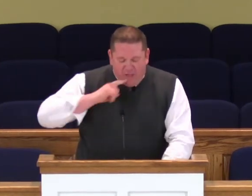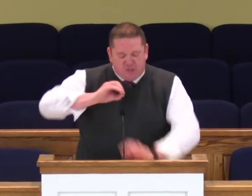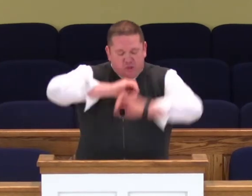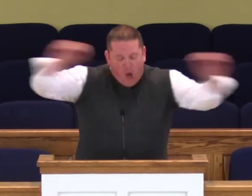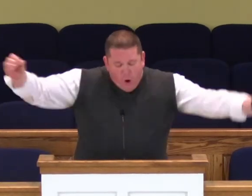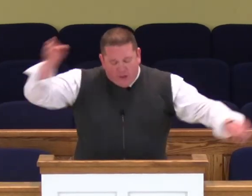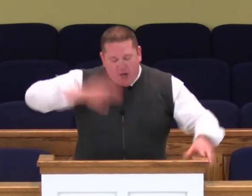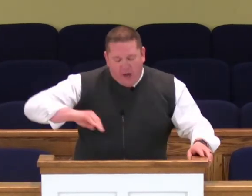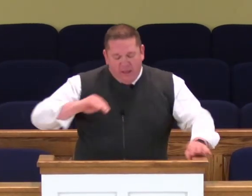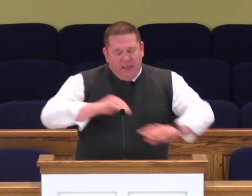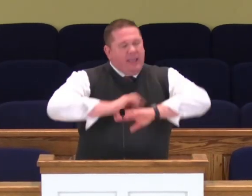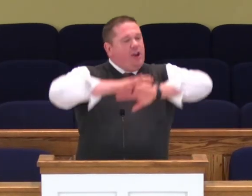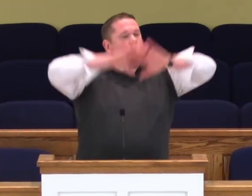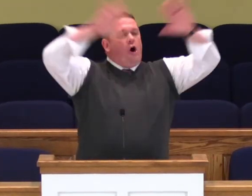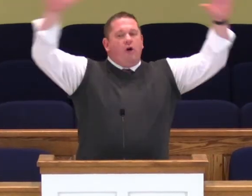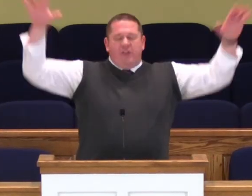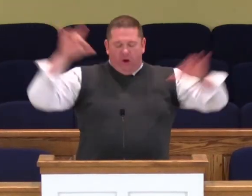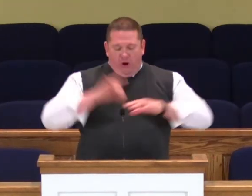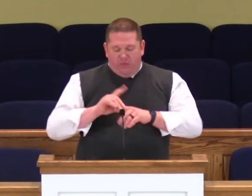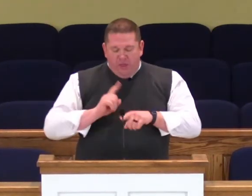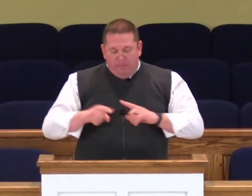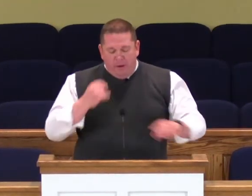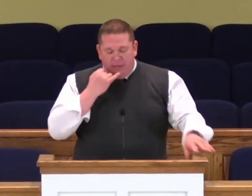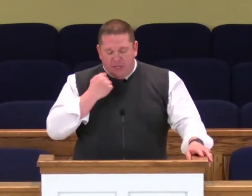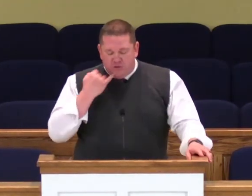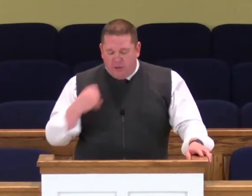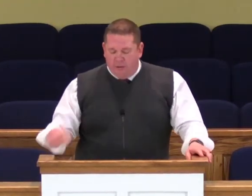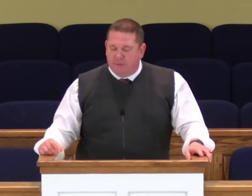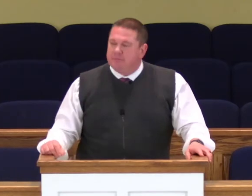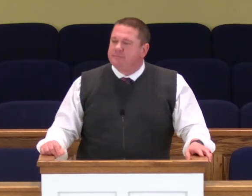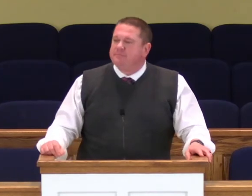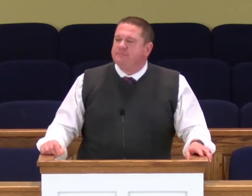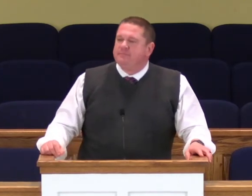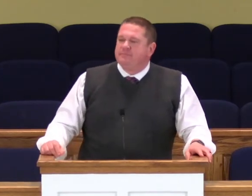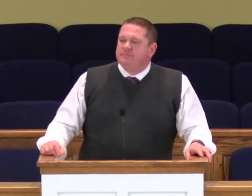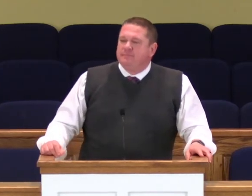there is no God in all the earth but in Israel.